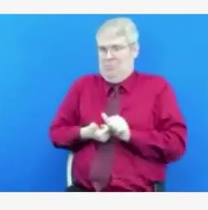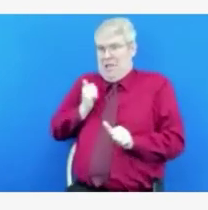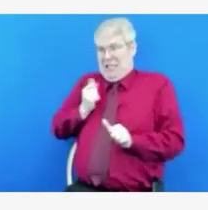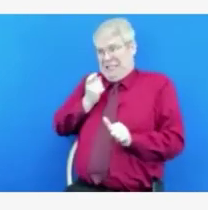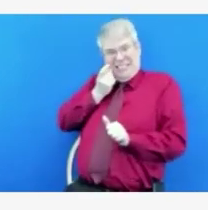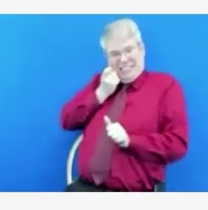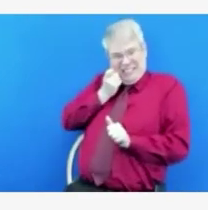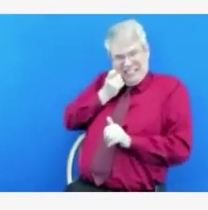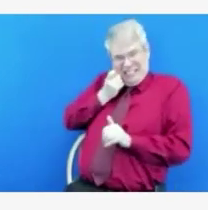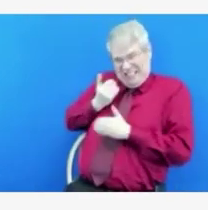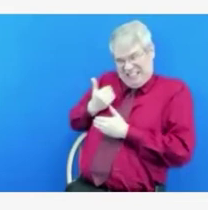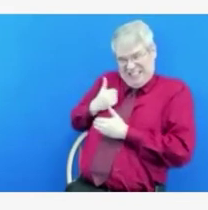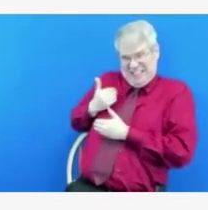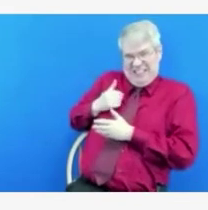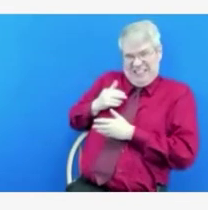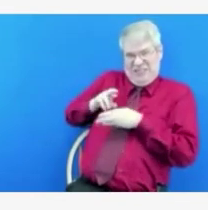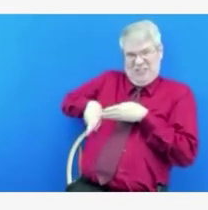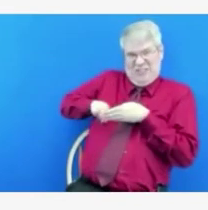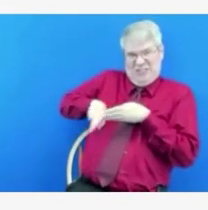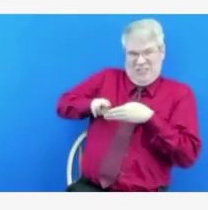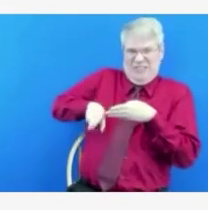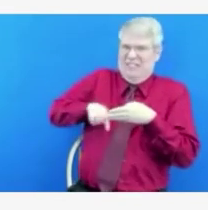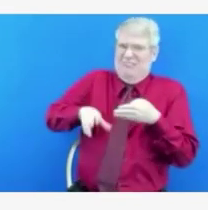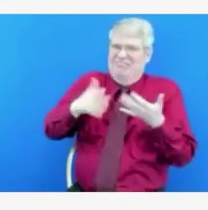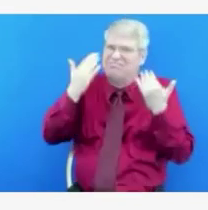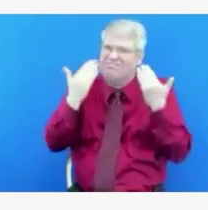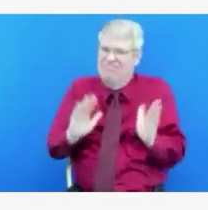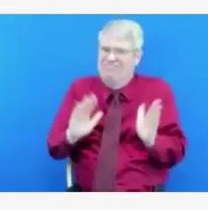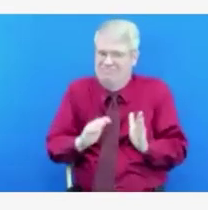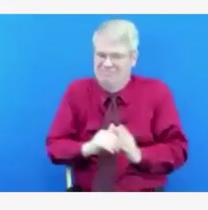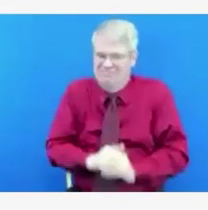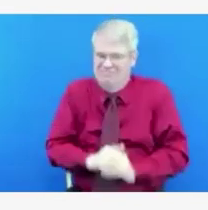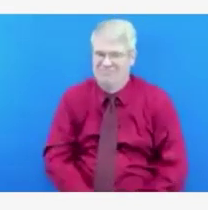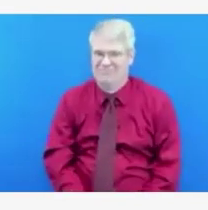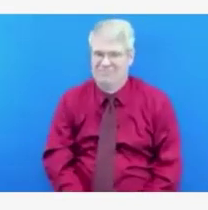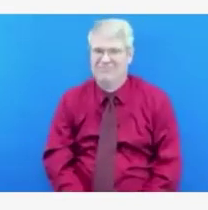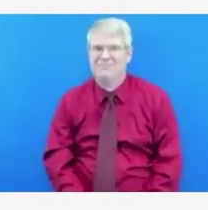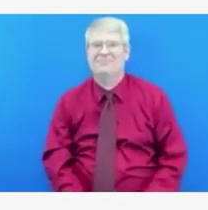Okay. Thanks, Dr. Turner. Our next question is going to come from Andy Sullivan.